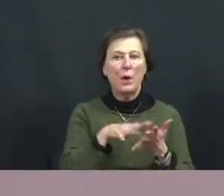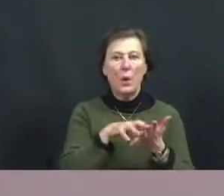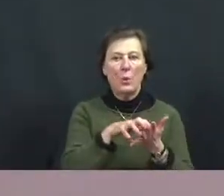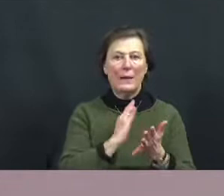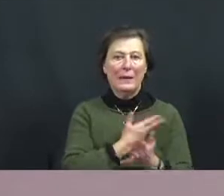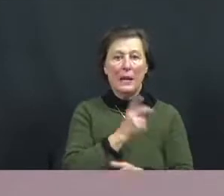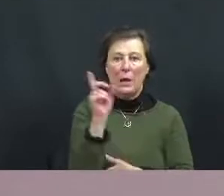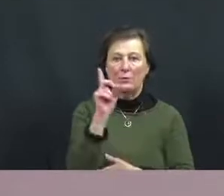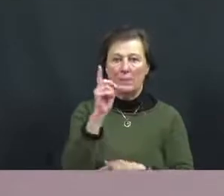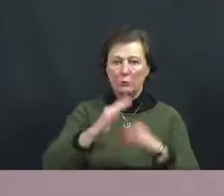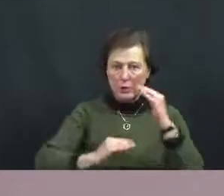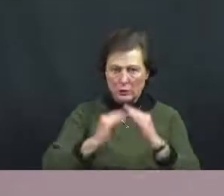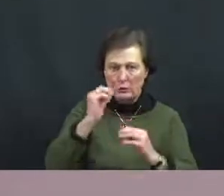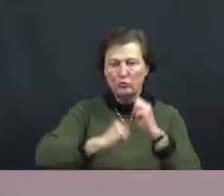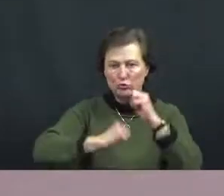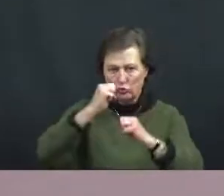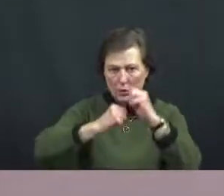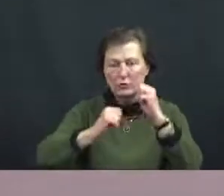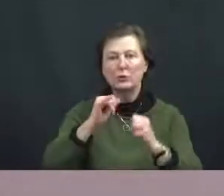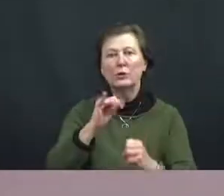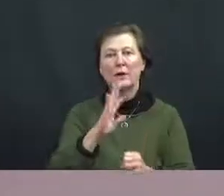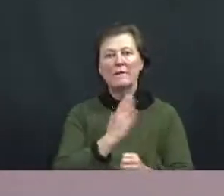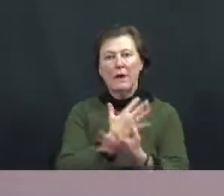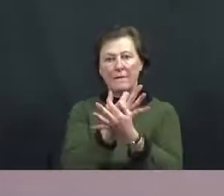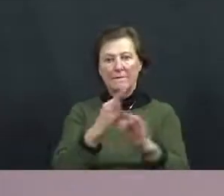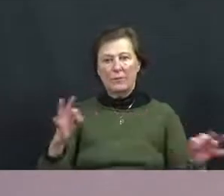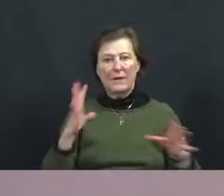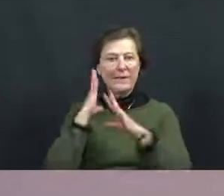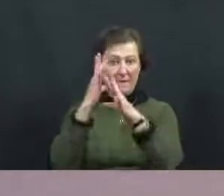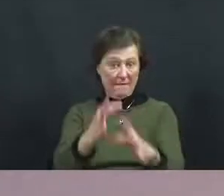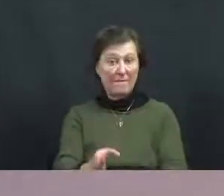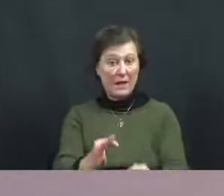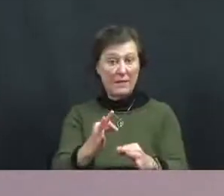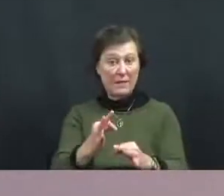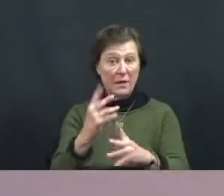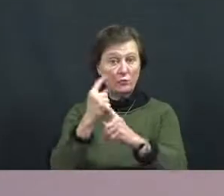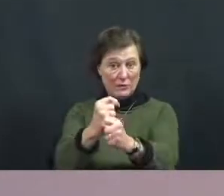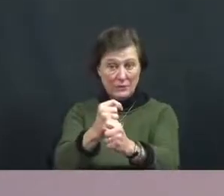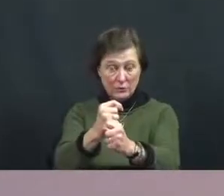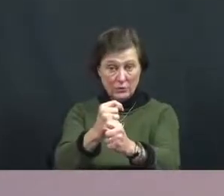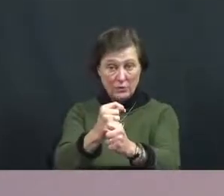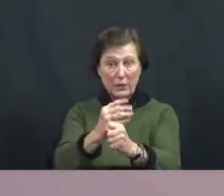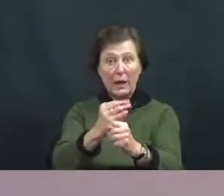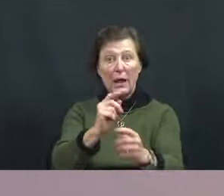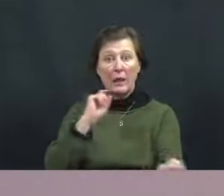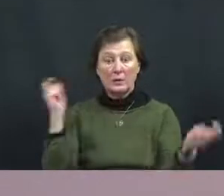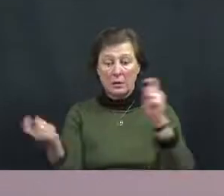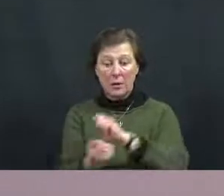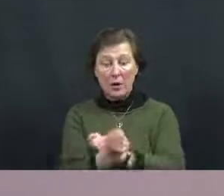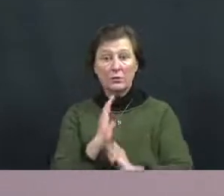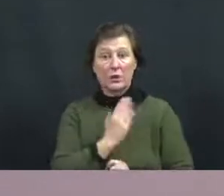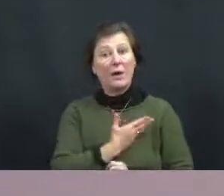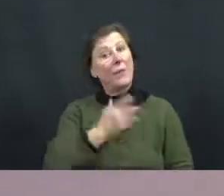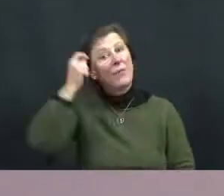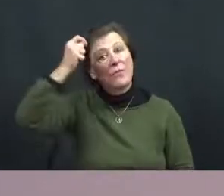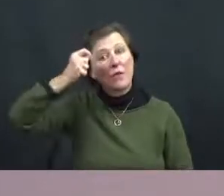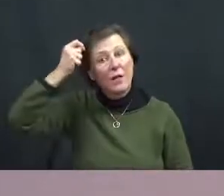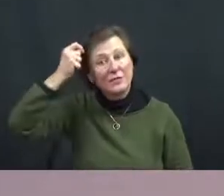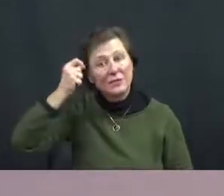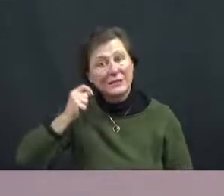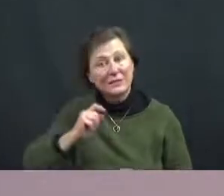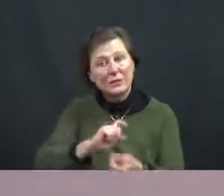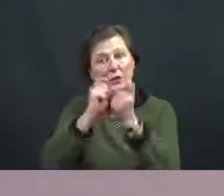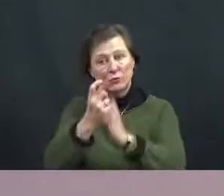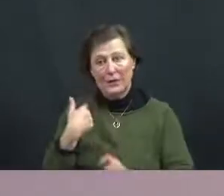democratic structure of our free faith tradition. It will radically alter our theology, changing us